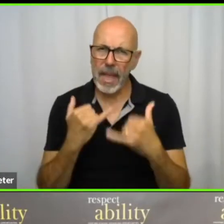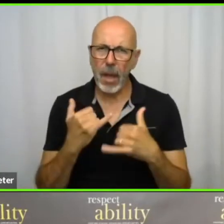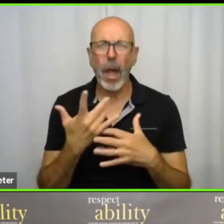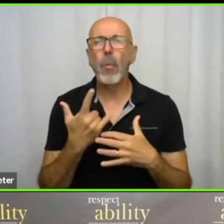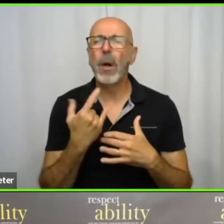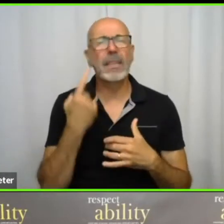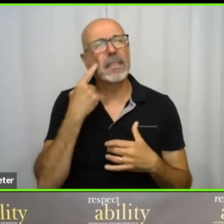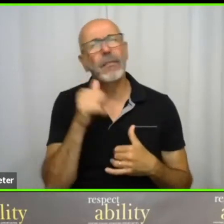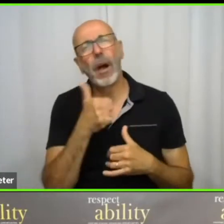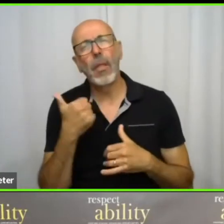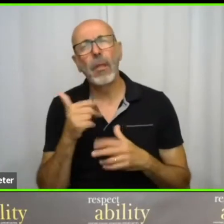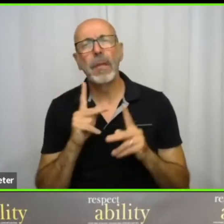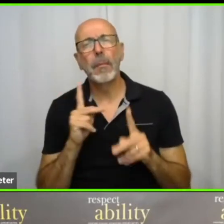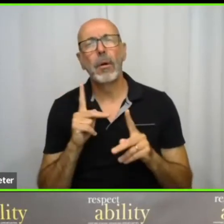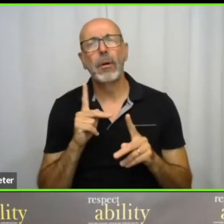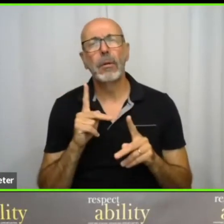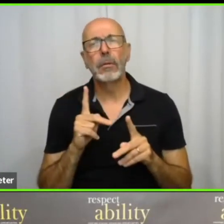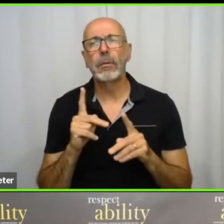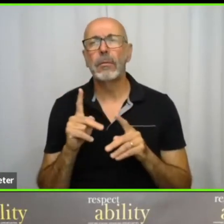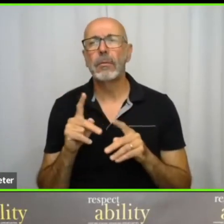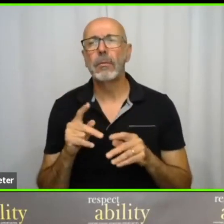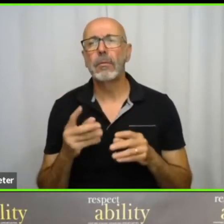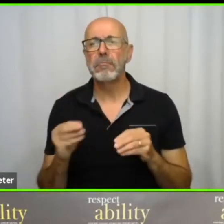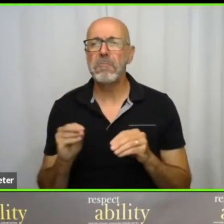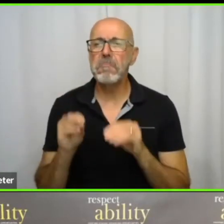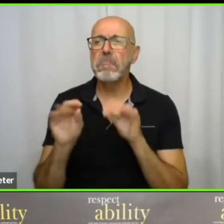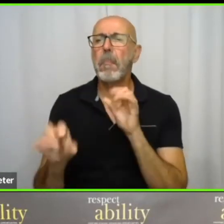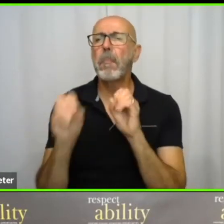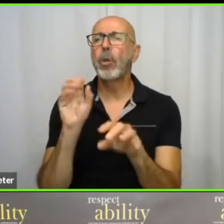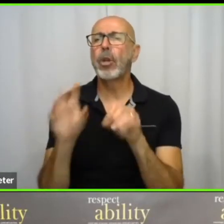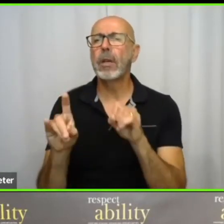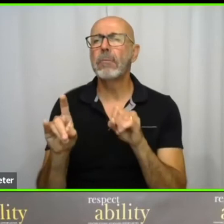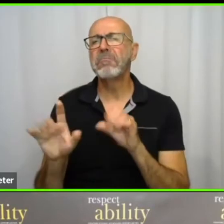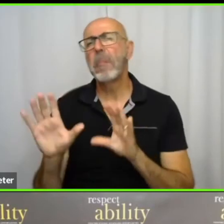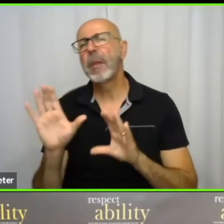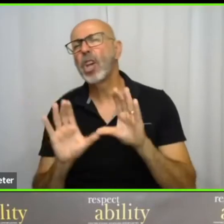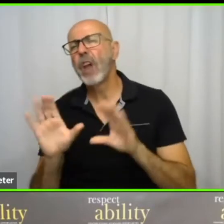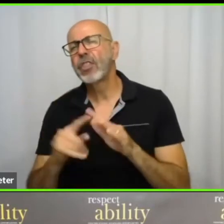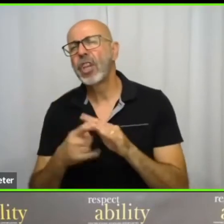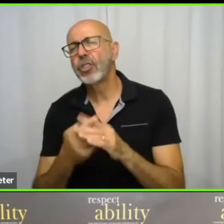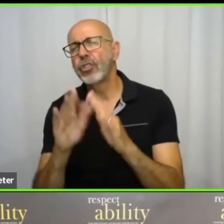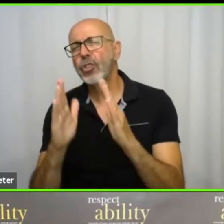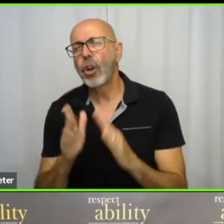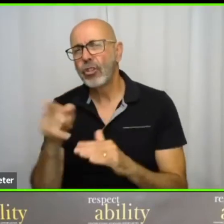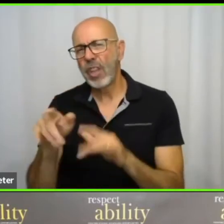put conversation starters in the chat or in the